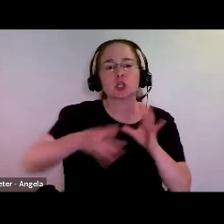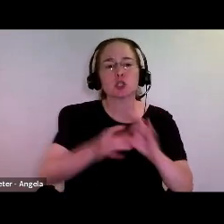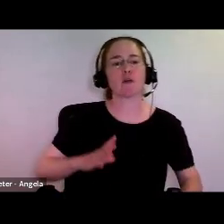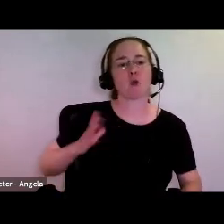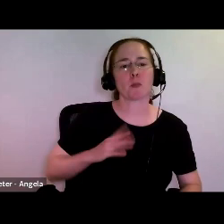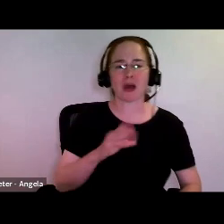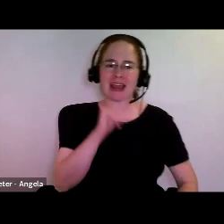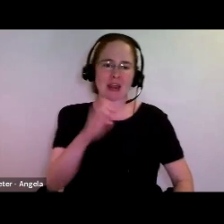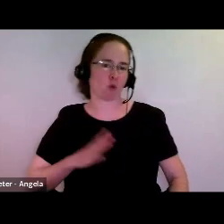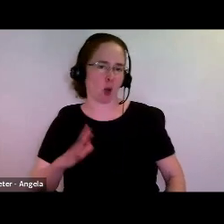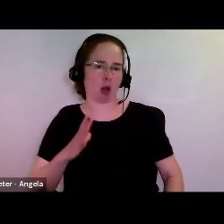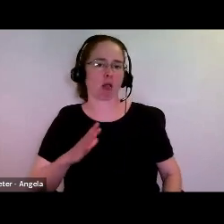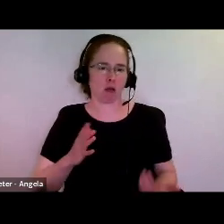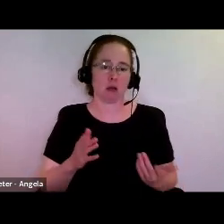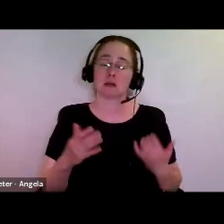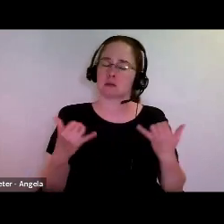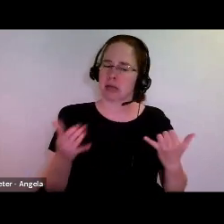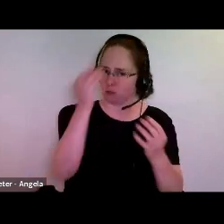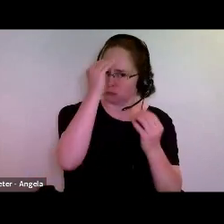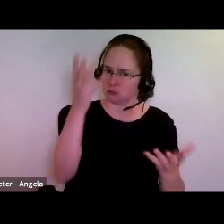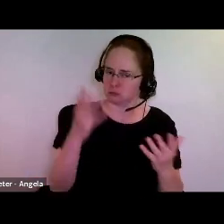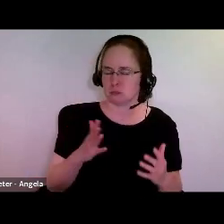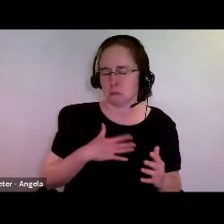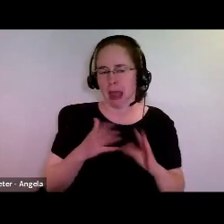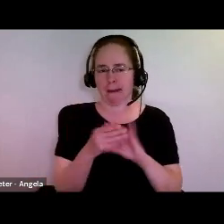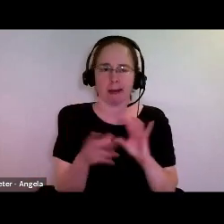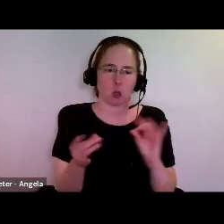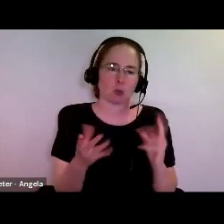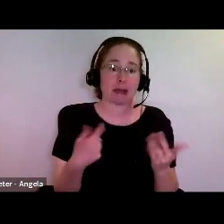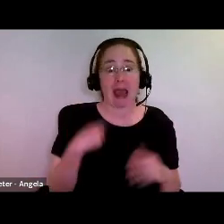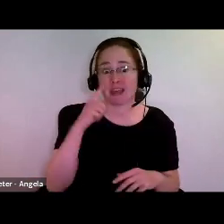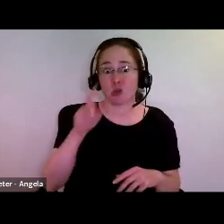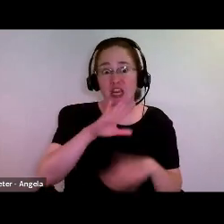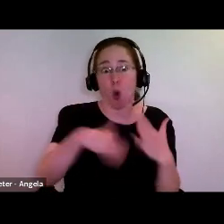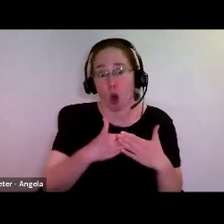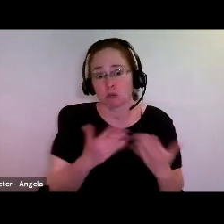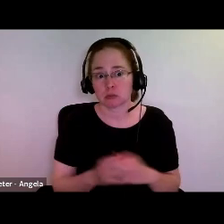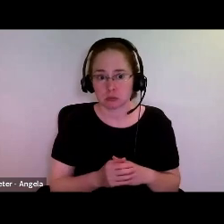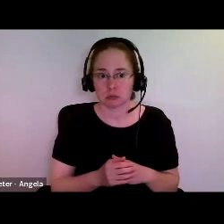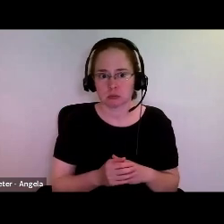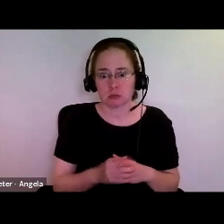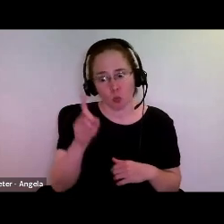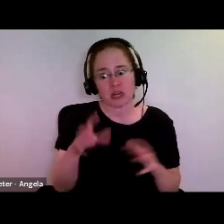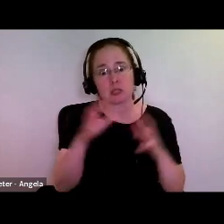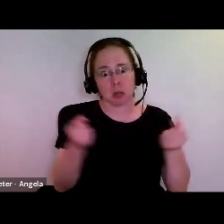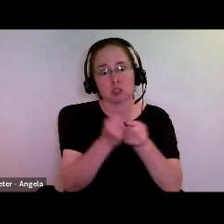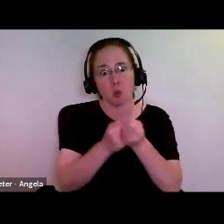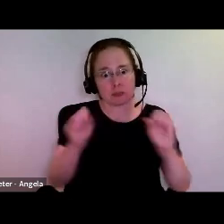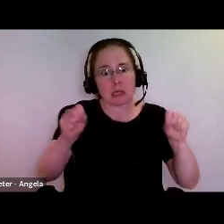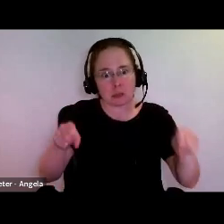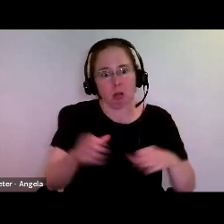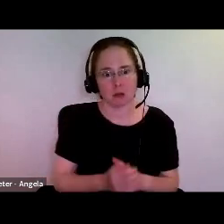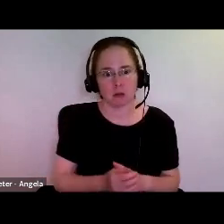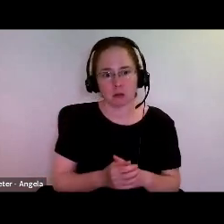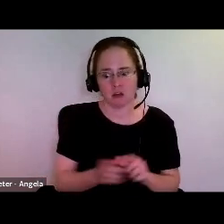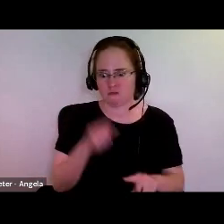and informal. What I'm going to tell you anecdotally is I think we need all of it. I think we need as much support as we can get